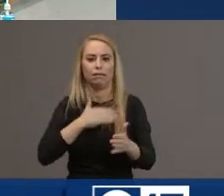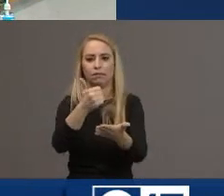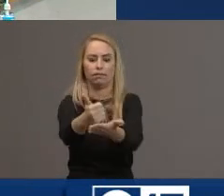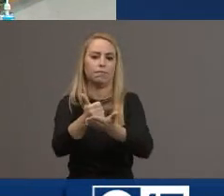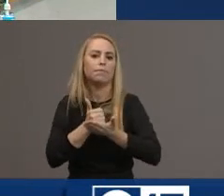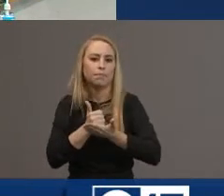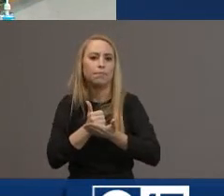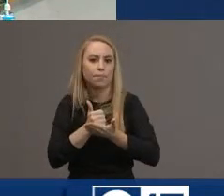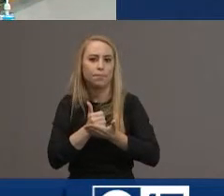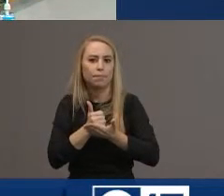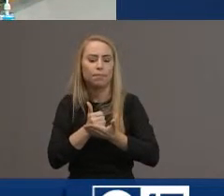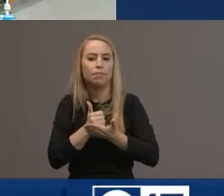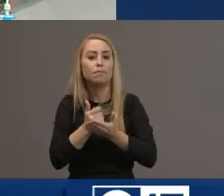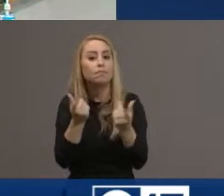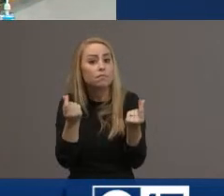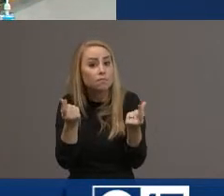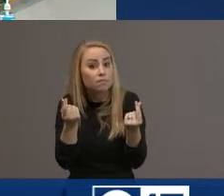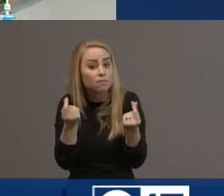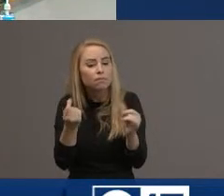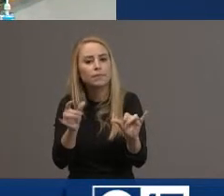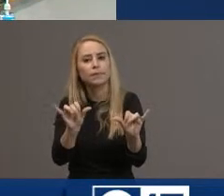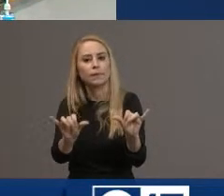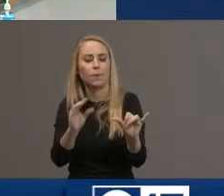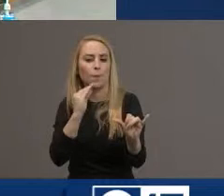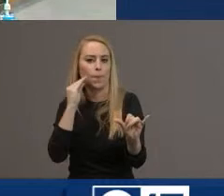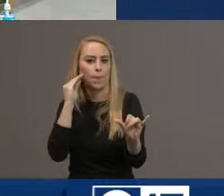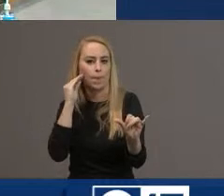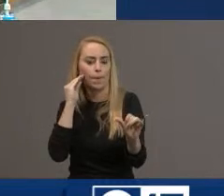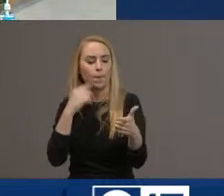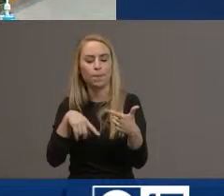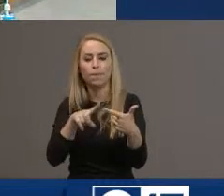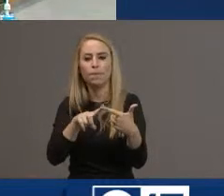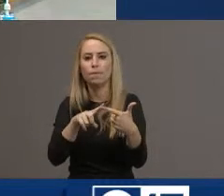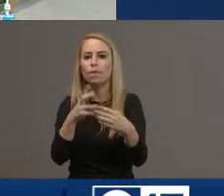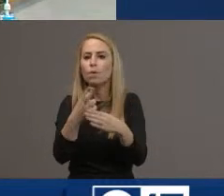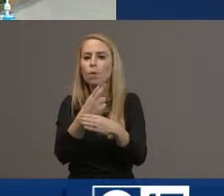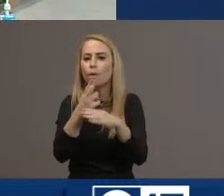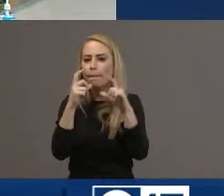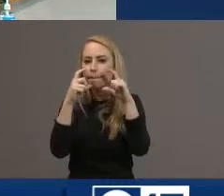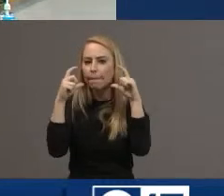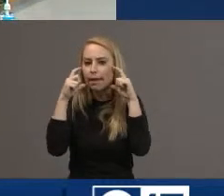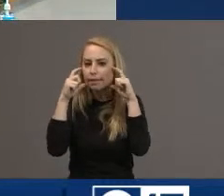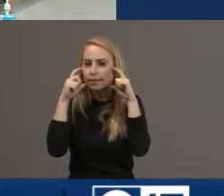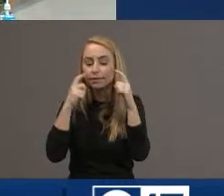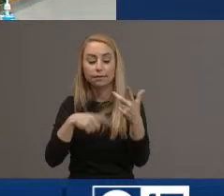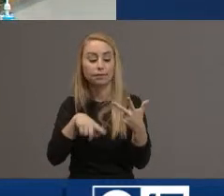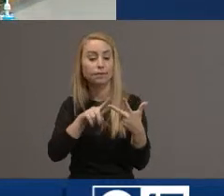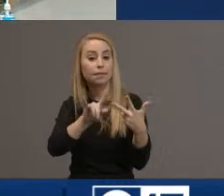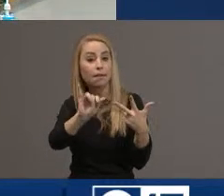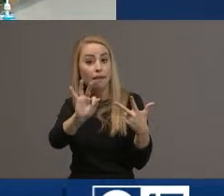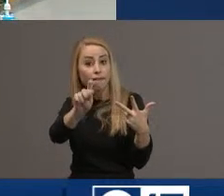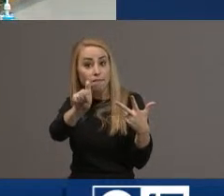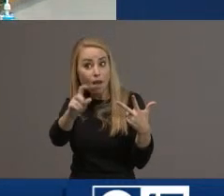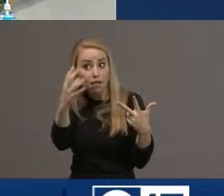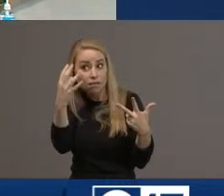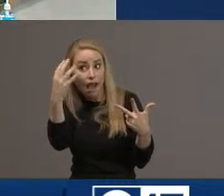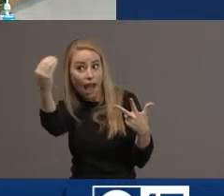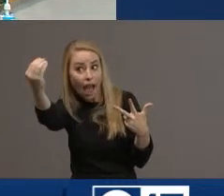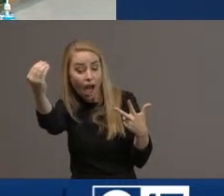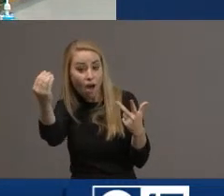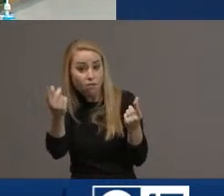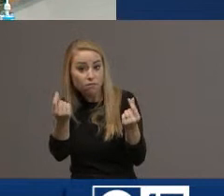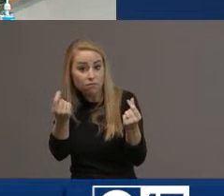that. By staying home, by wearing a mask, and when you do have to go out, by